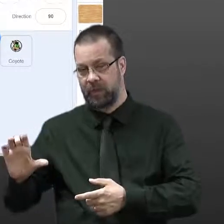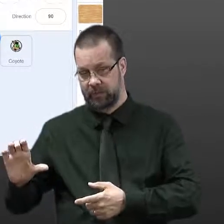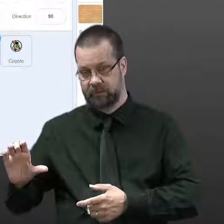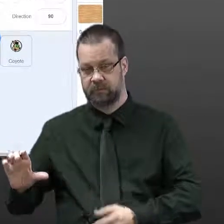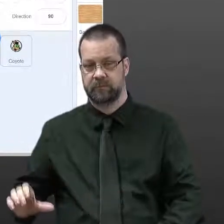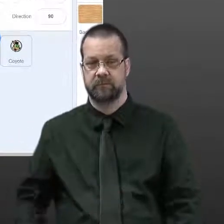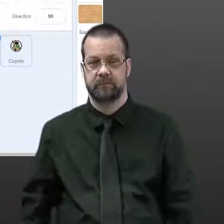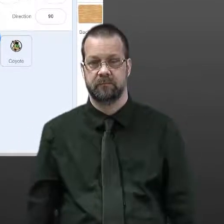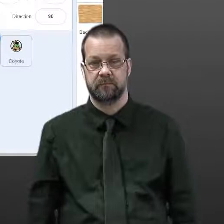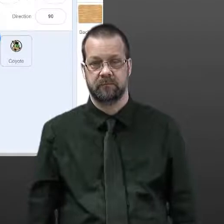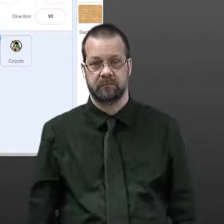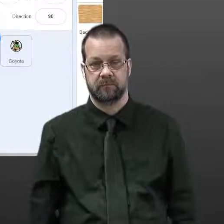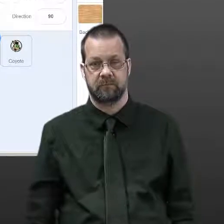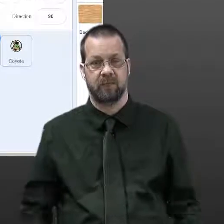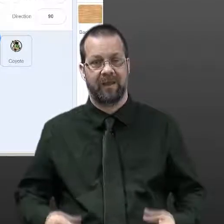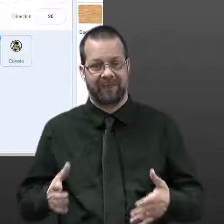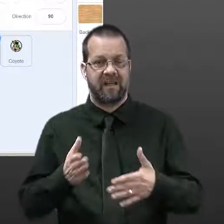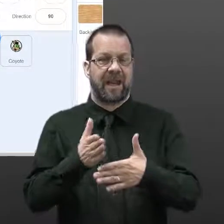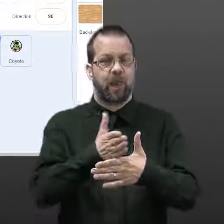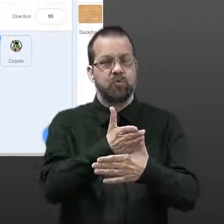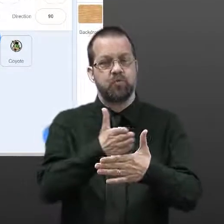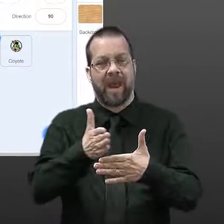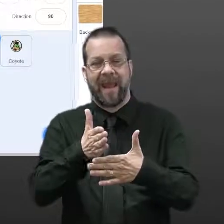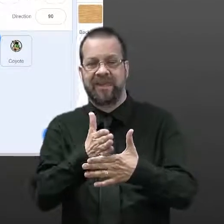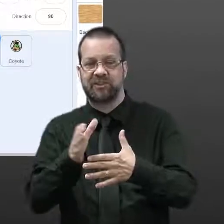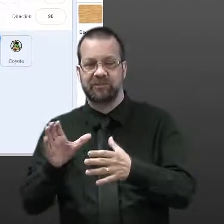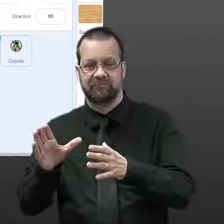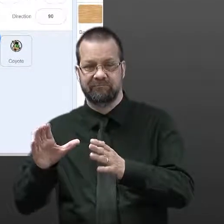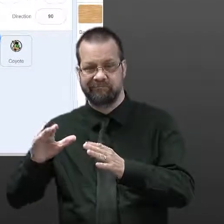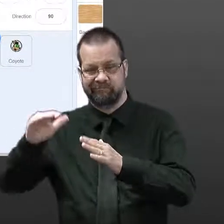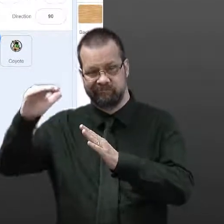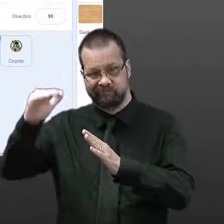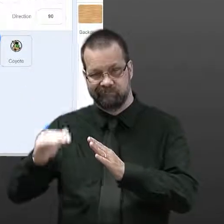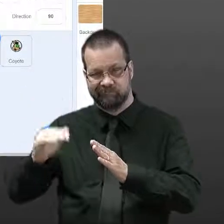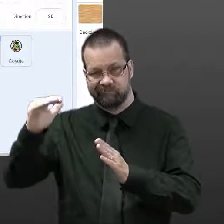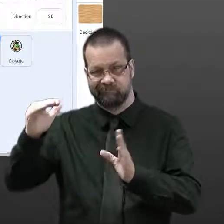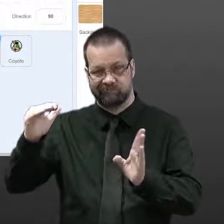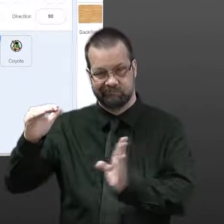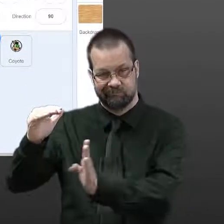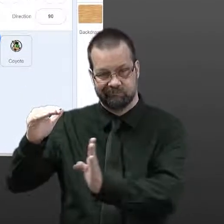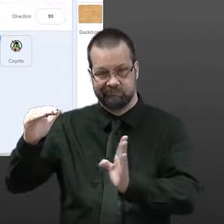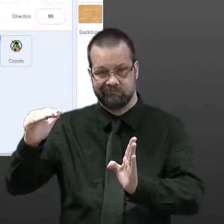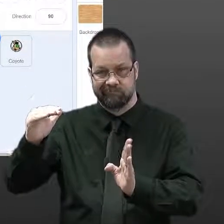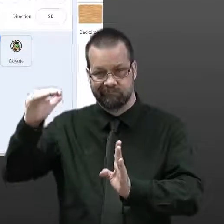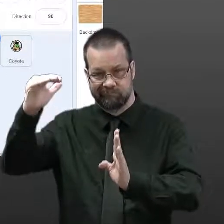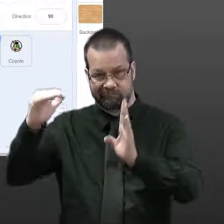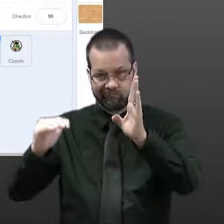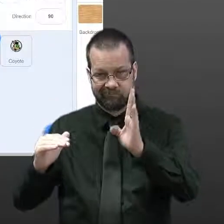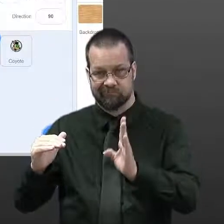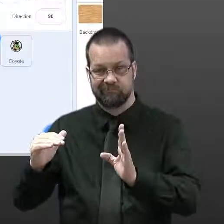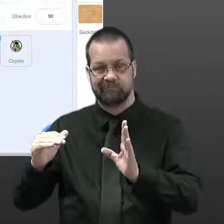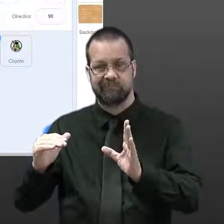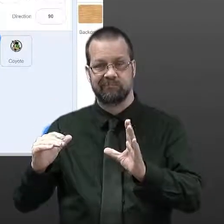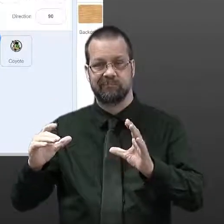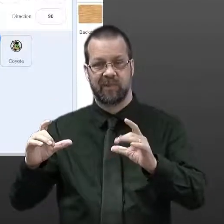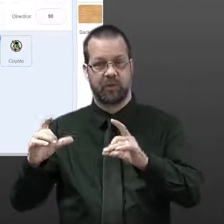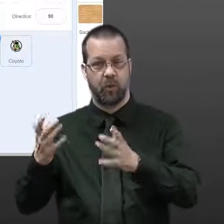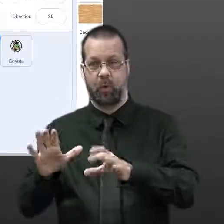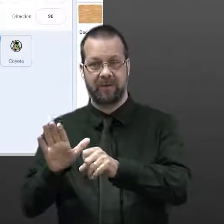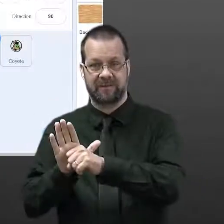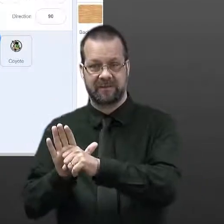100. And this will give it sort of a range that it can go within, so that you're not trying to, so that it